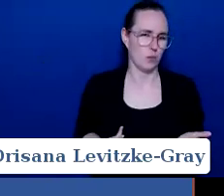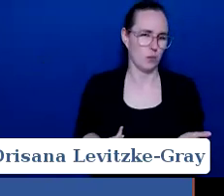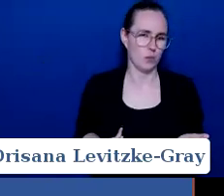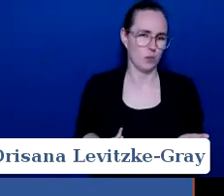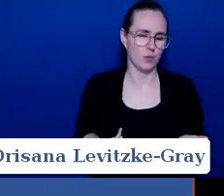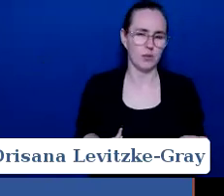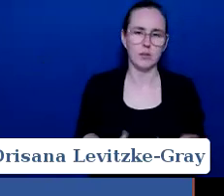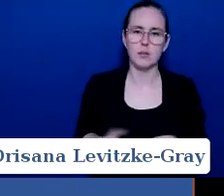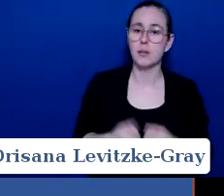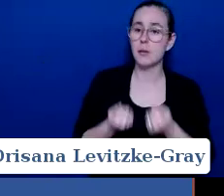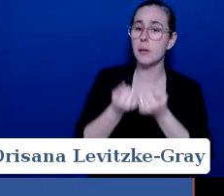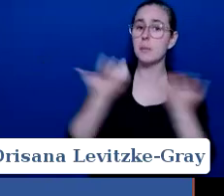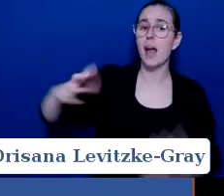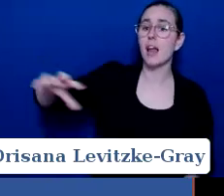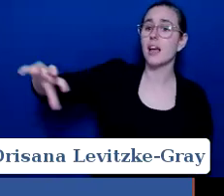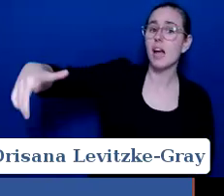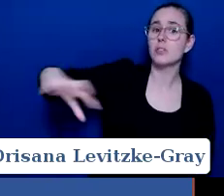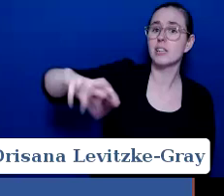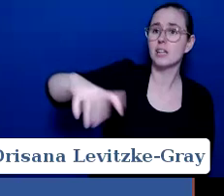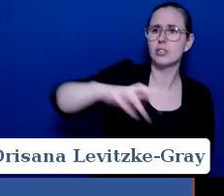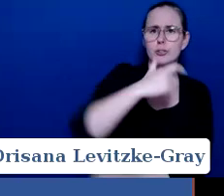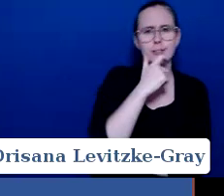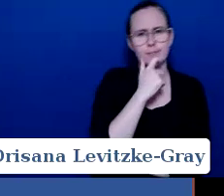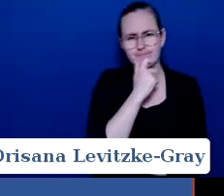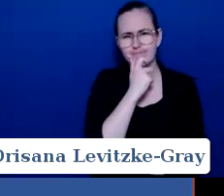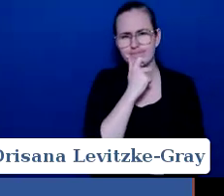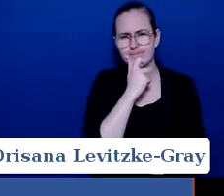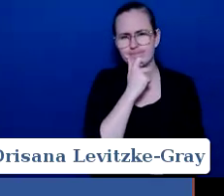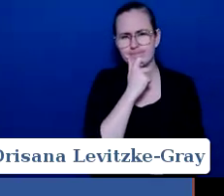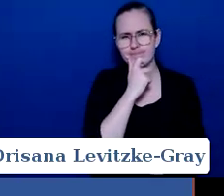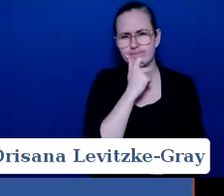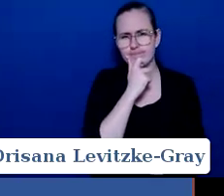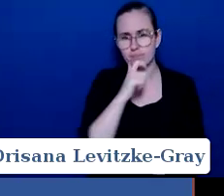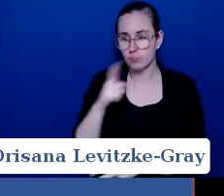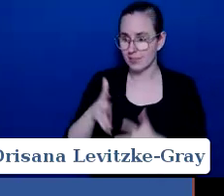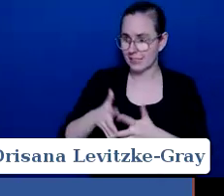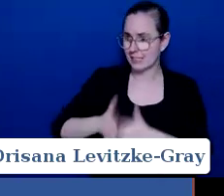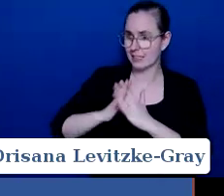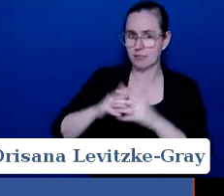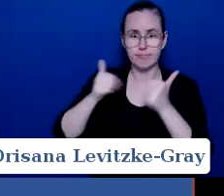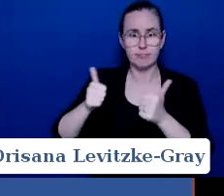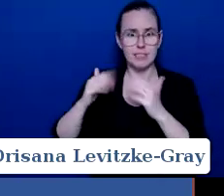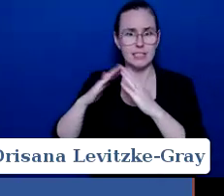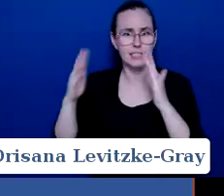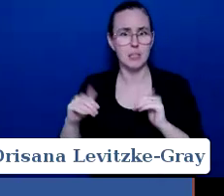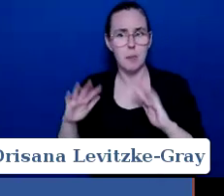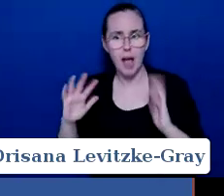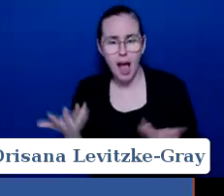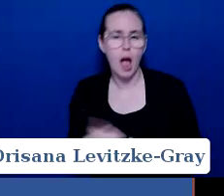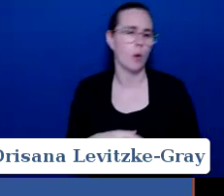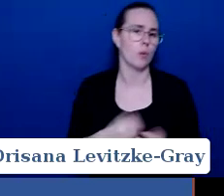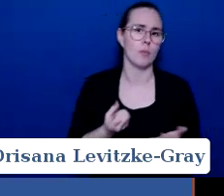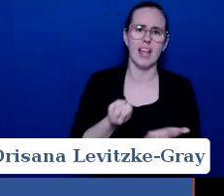that provides as much information as possible on the not only the impairment, but the support needs of the people and the barrier they